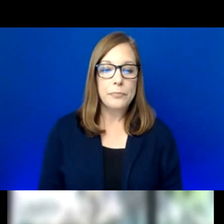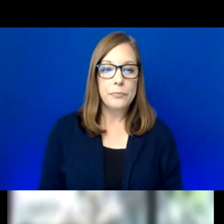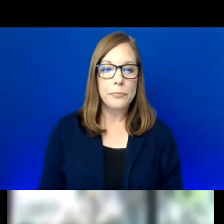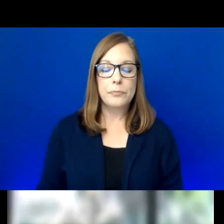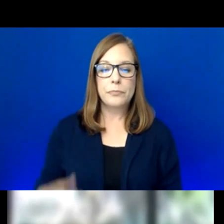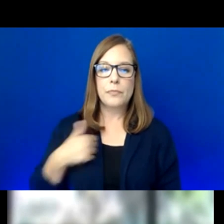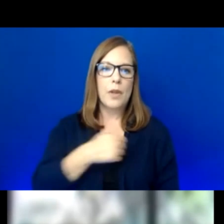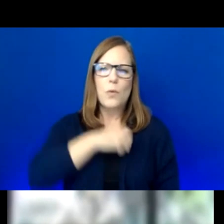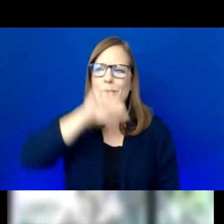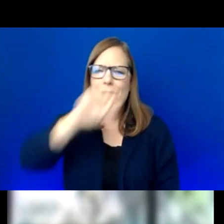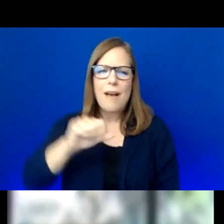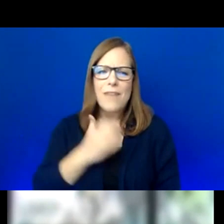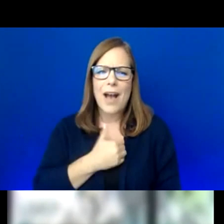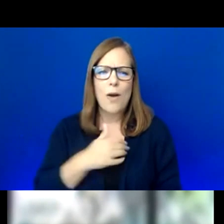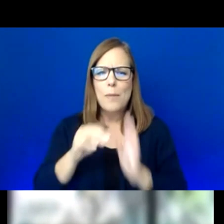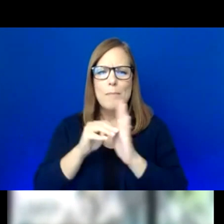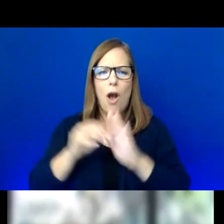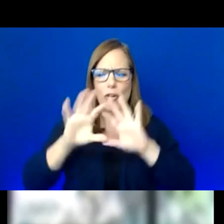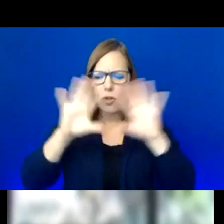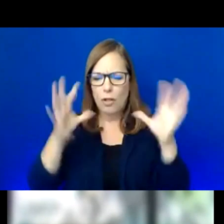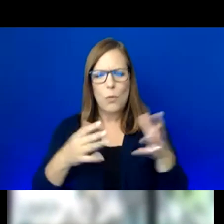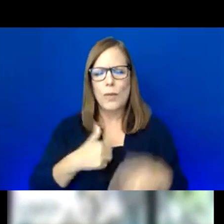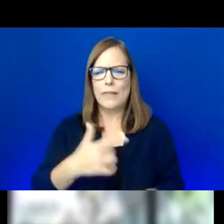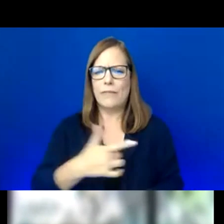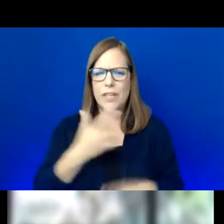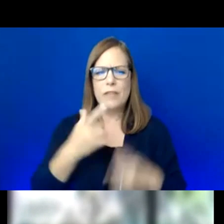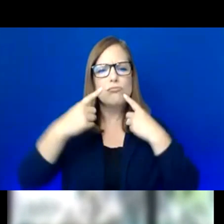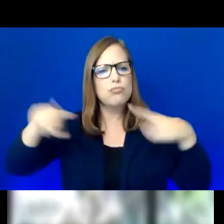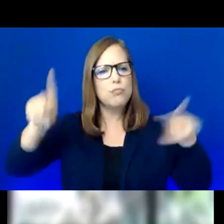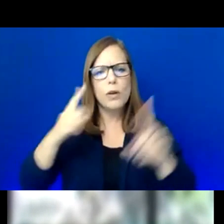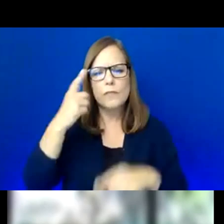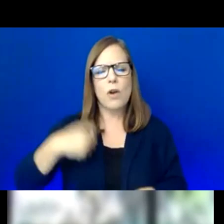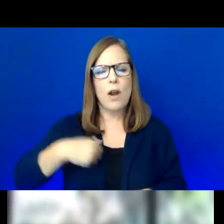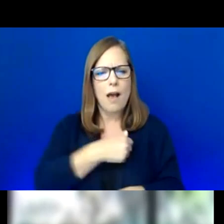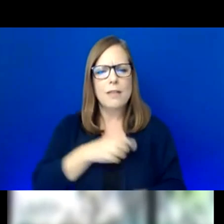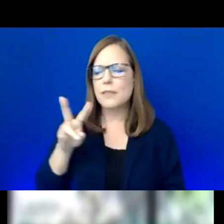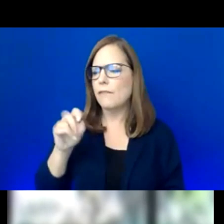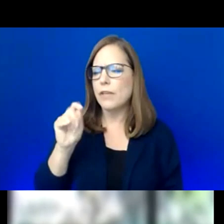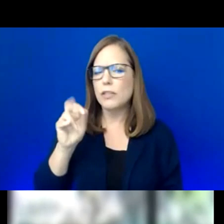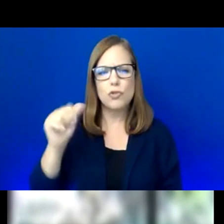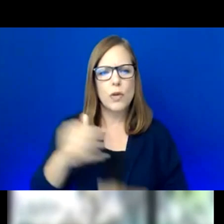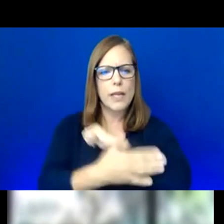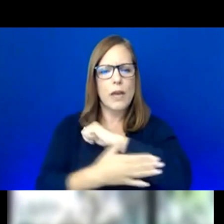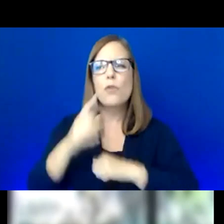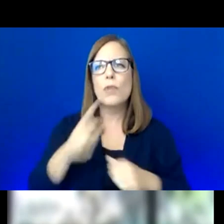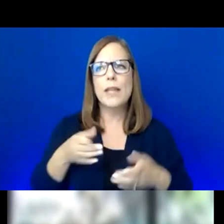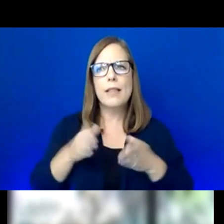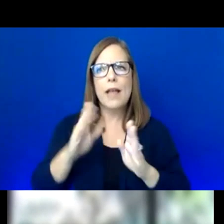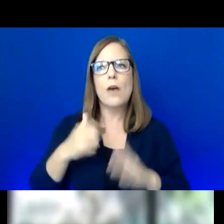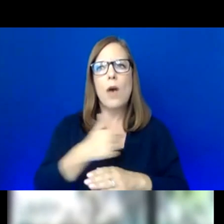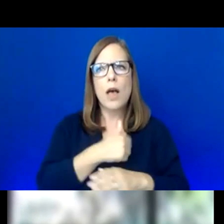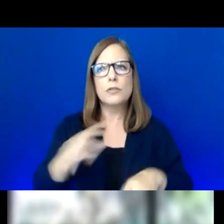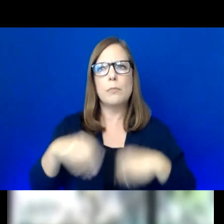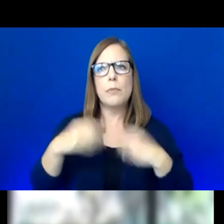So we love our model because it works for Ventura County. And it really has enabled us to serve more and more